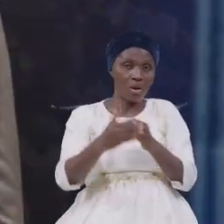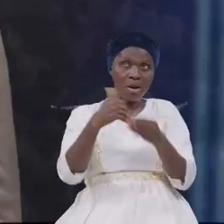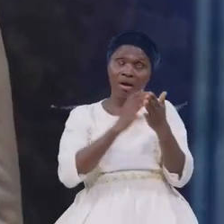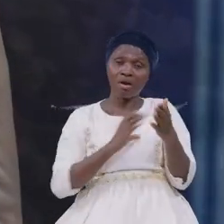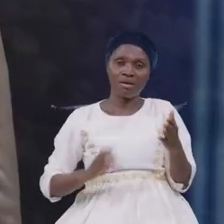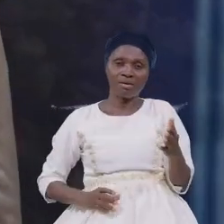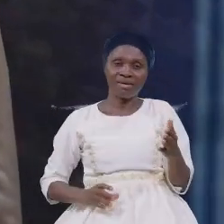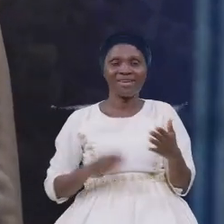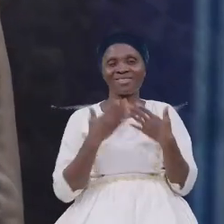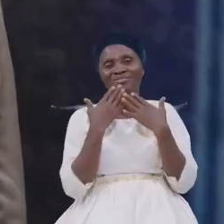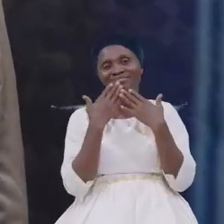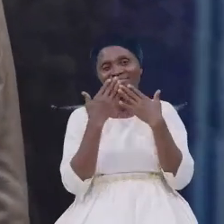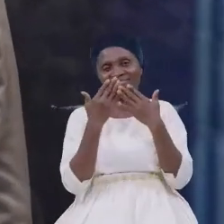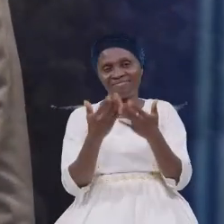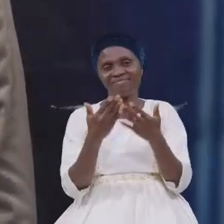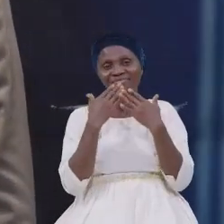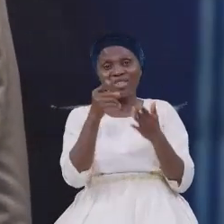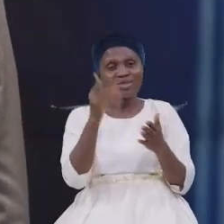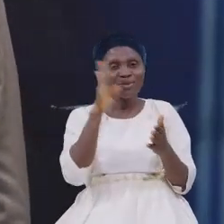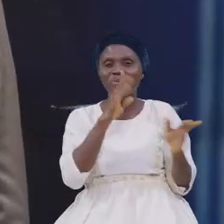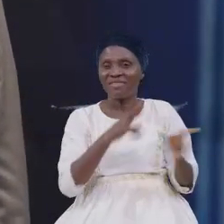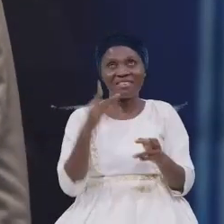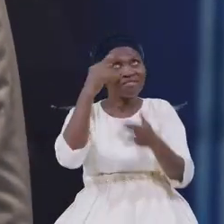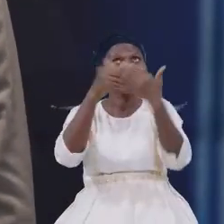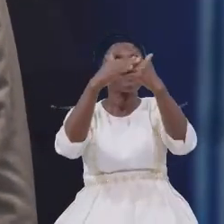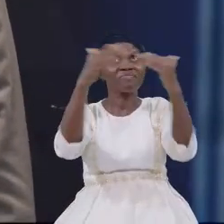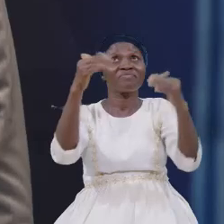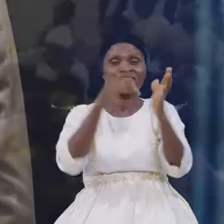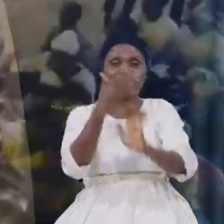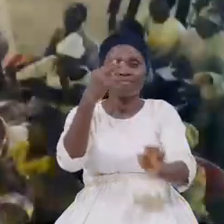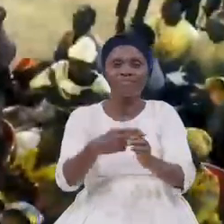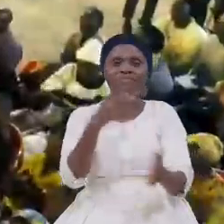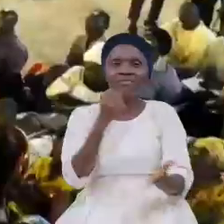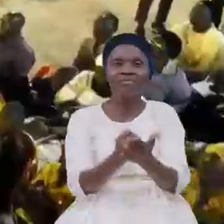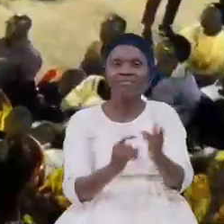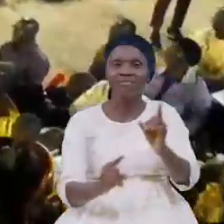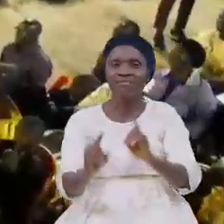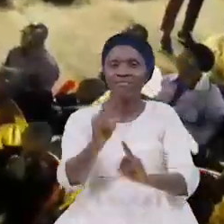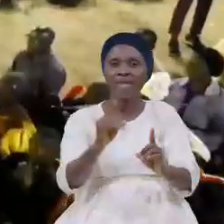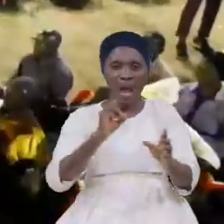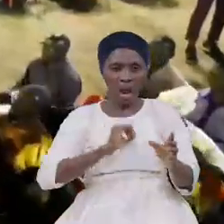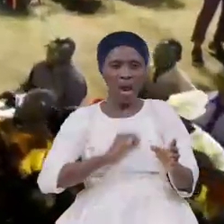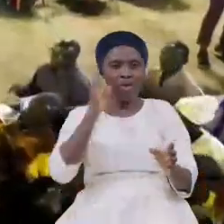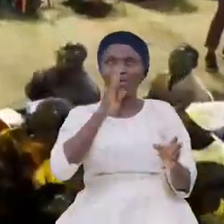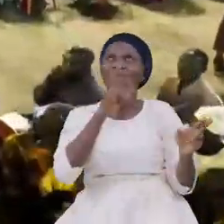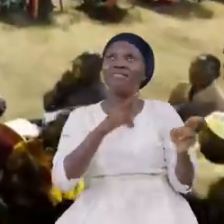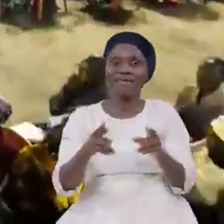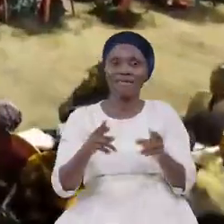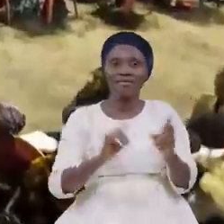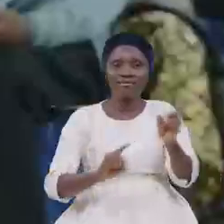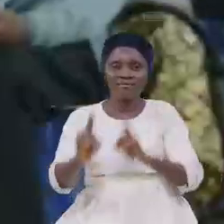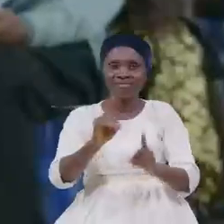God, you'll be ready for heaven. I will be ready. I will be